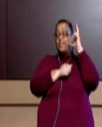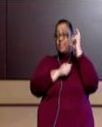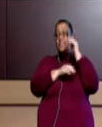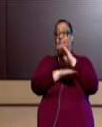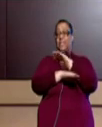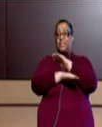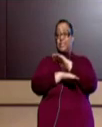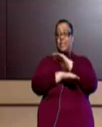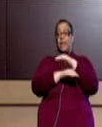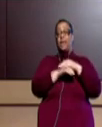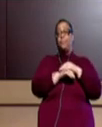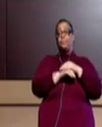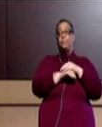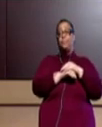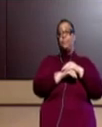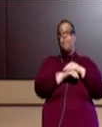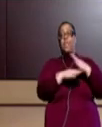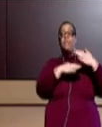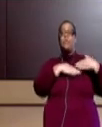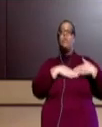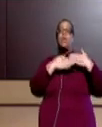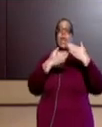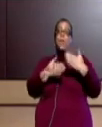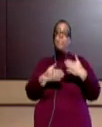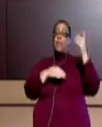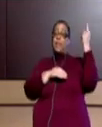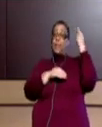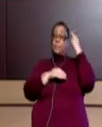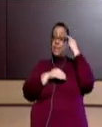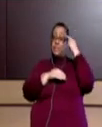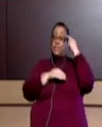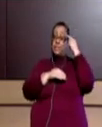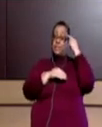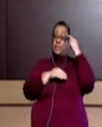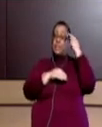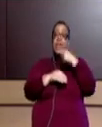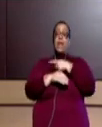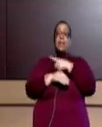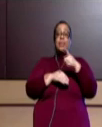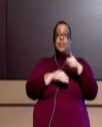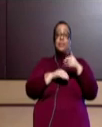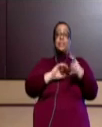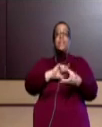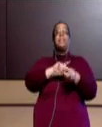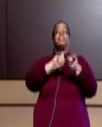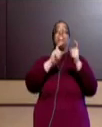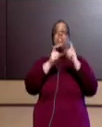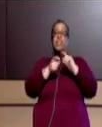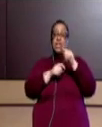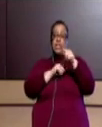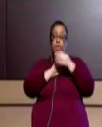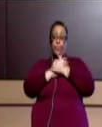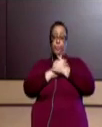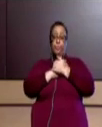tonight, and if you can admit, mentally, this thing is kind of shaking you a little bit.